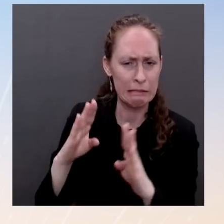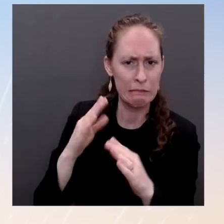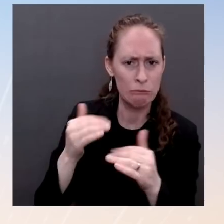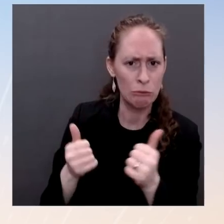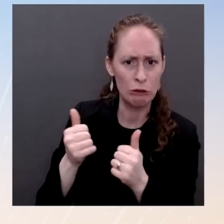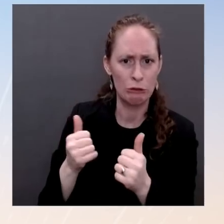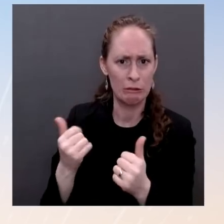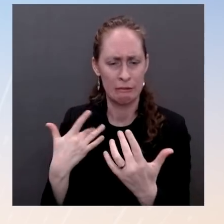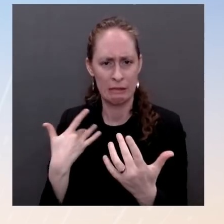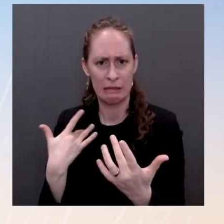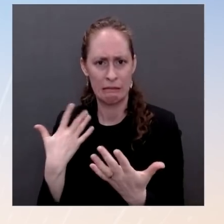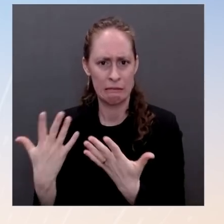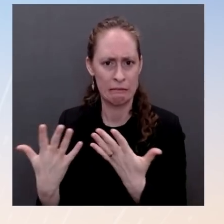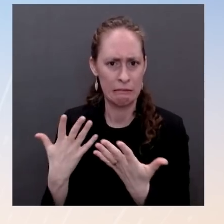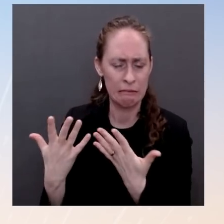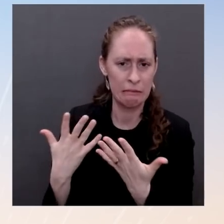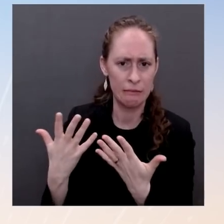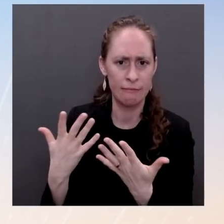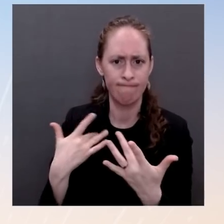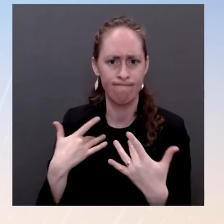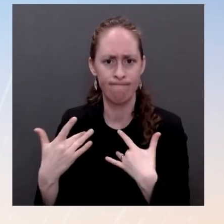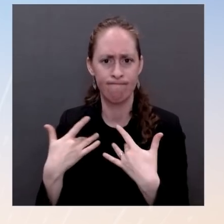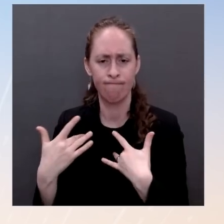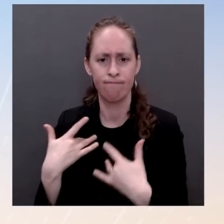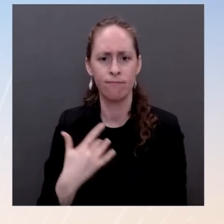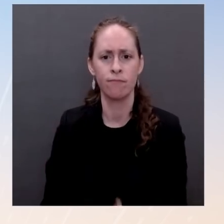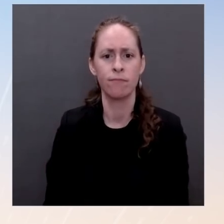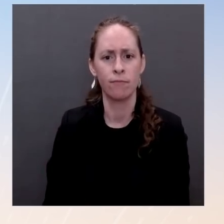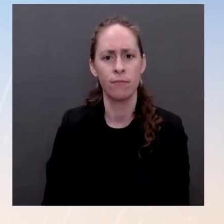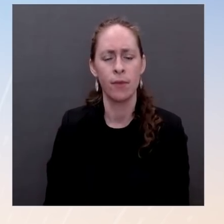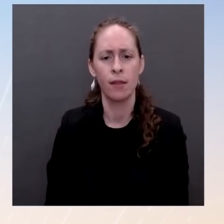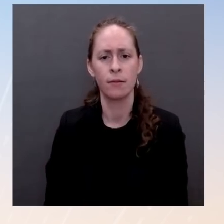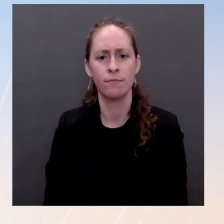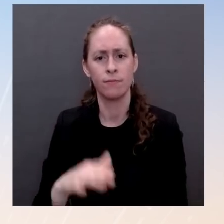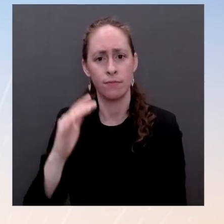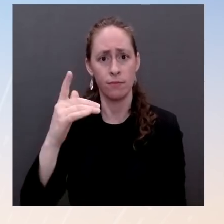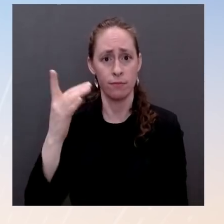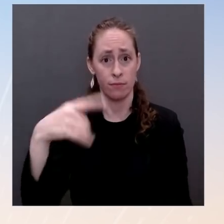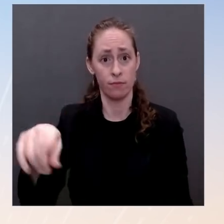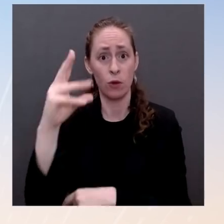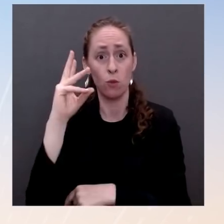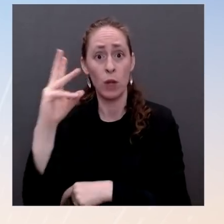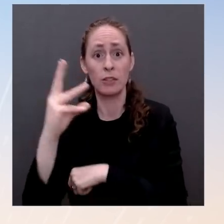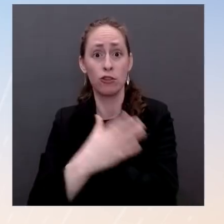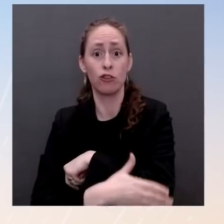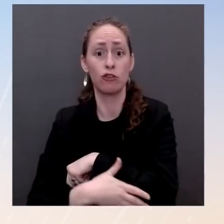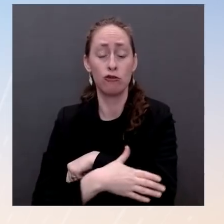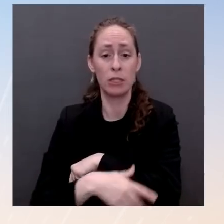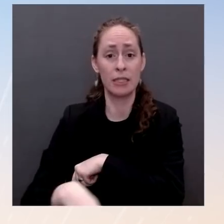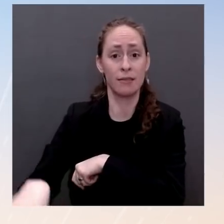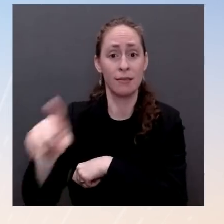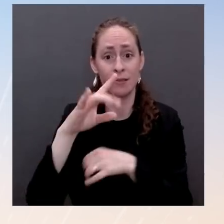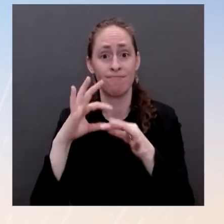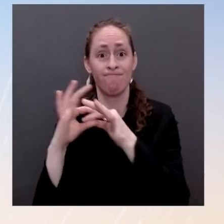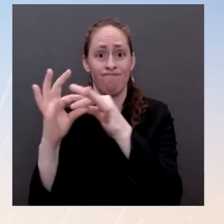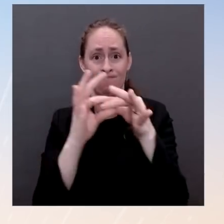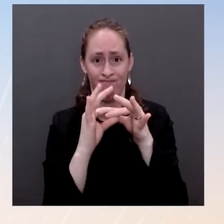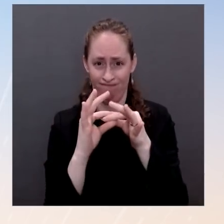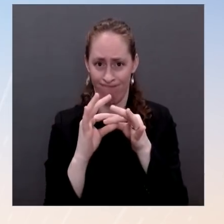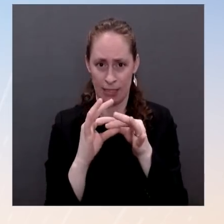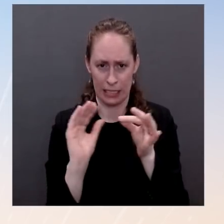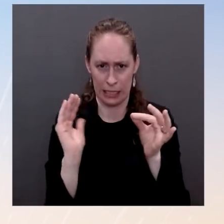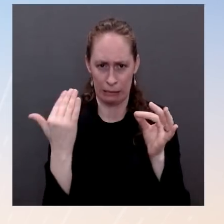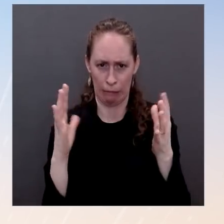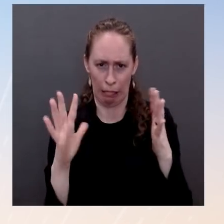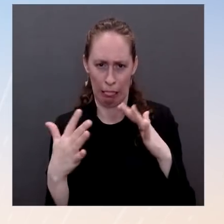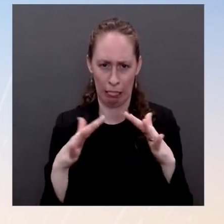have been a pillar of the last 80 years is waning or doesn't exist to the degree that it used to? I think, Phil, yeah, no,